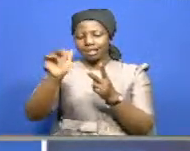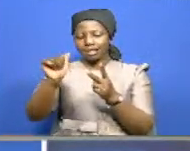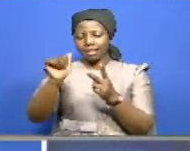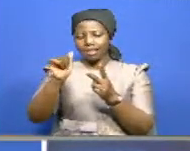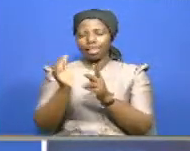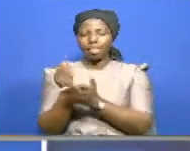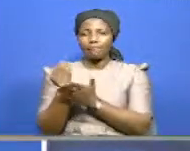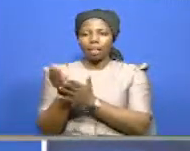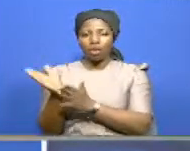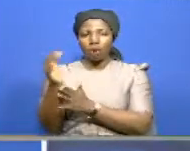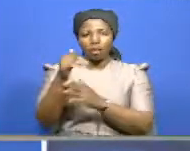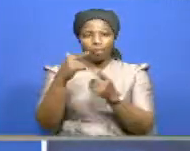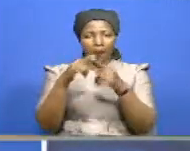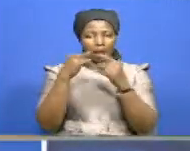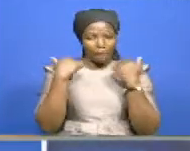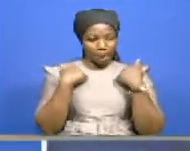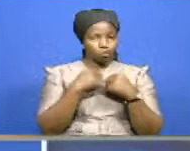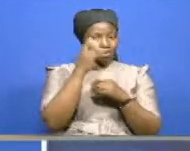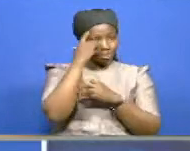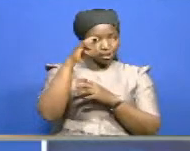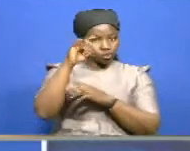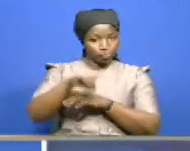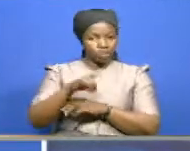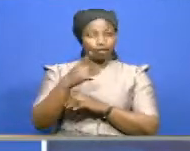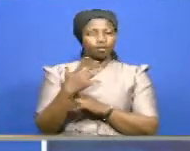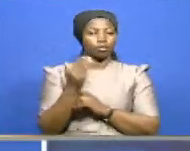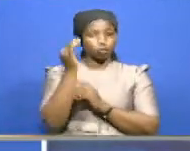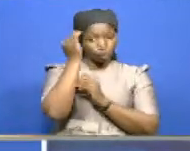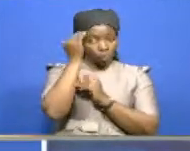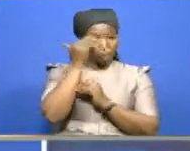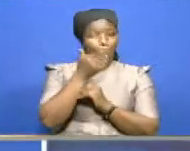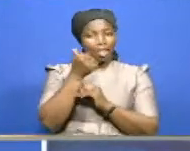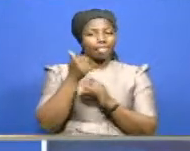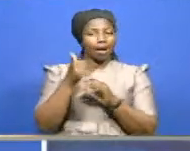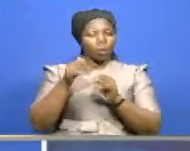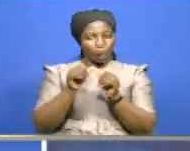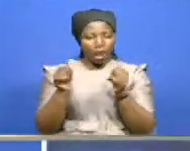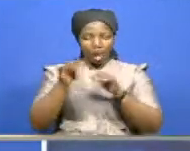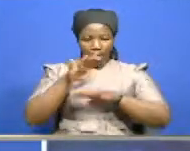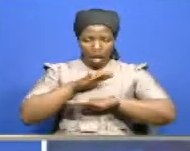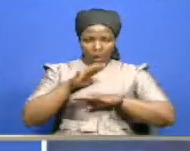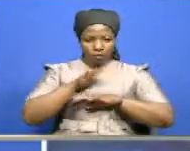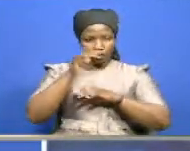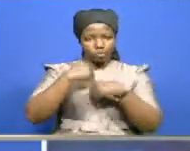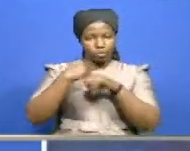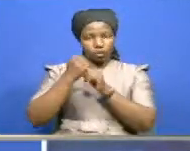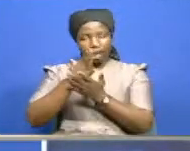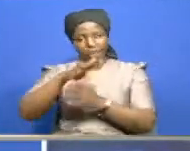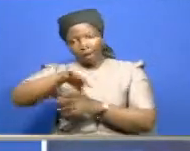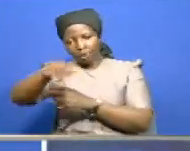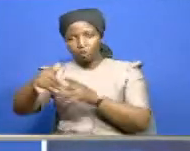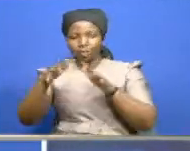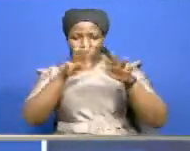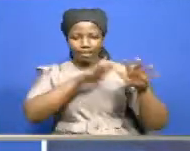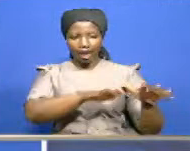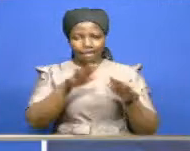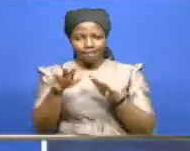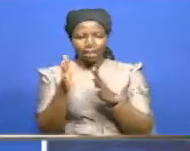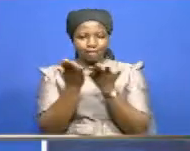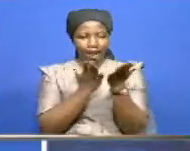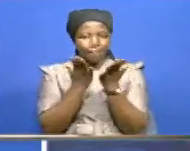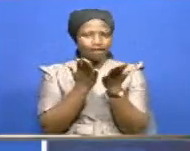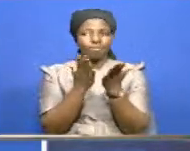but I think it should be predictable well enough so that counties do not suffer service